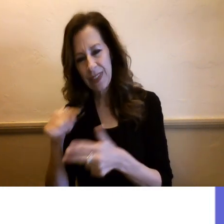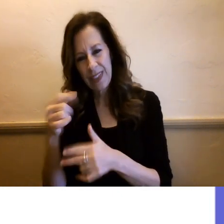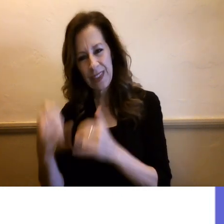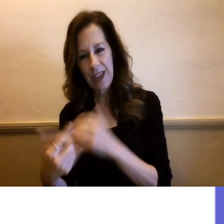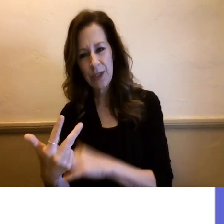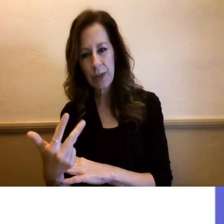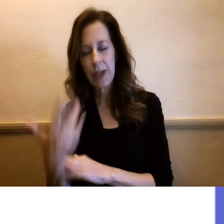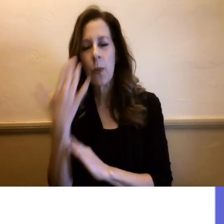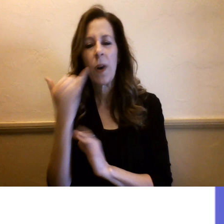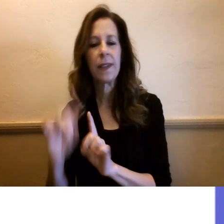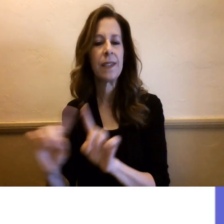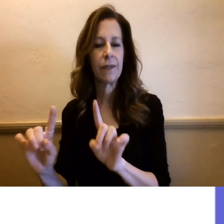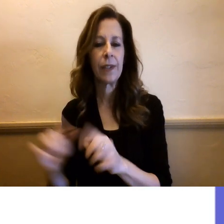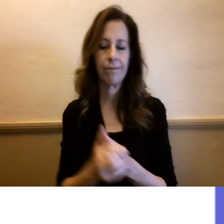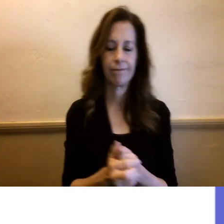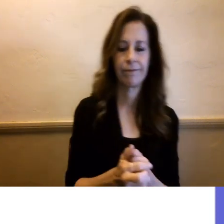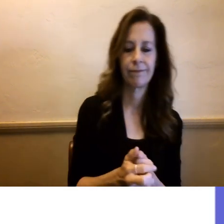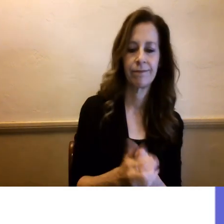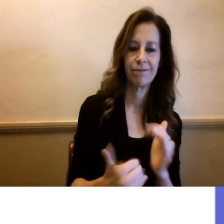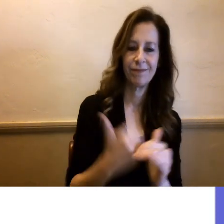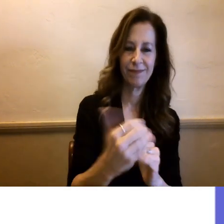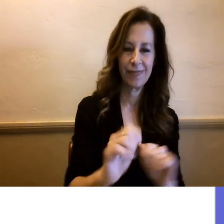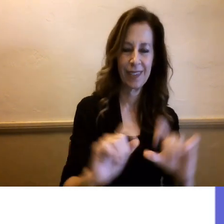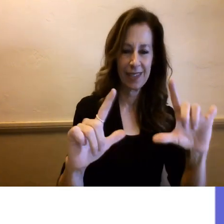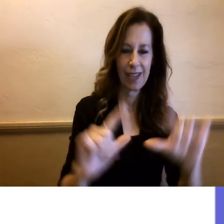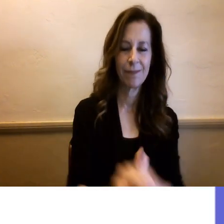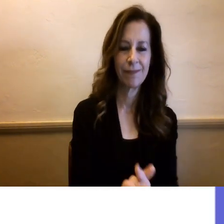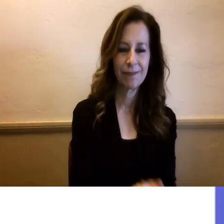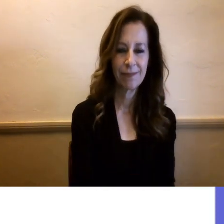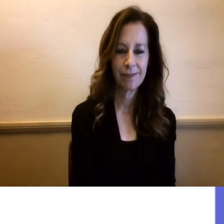Okay. All right, next slide.